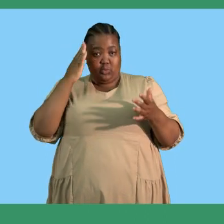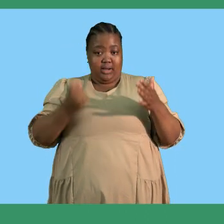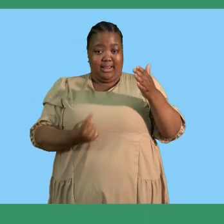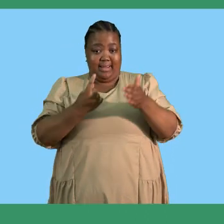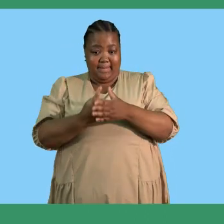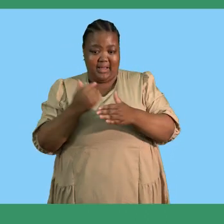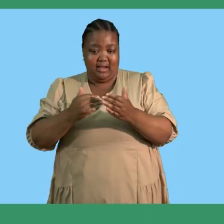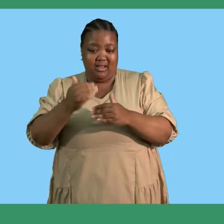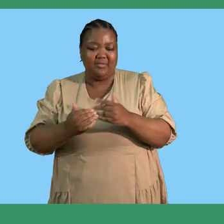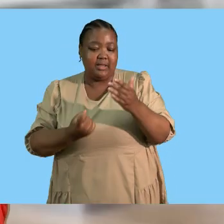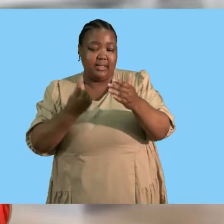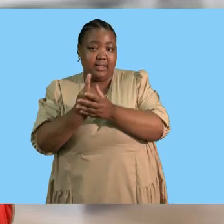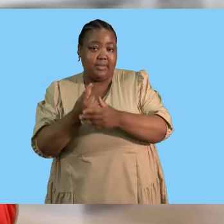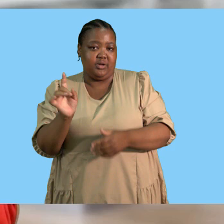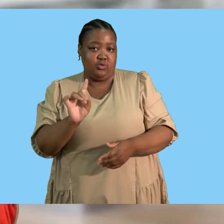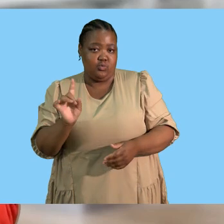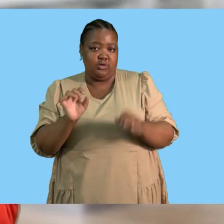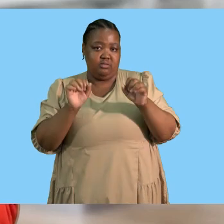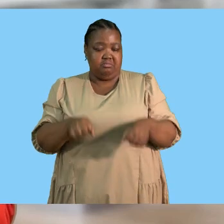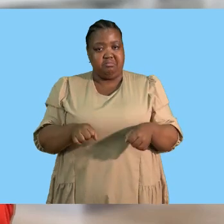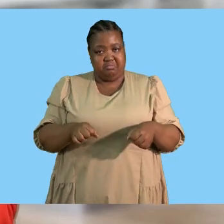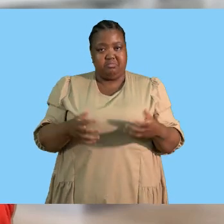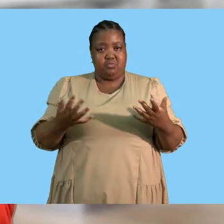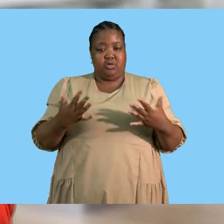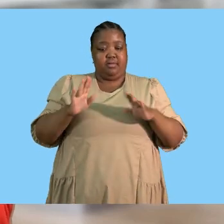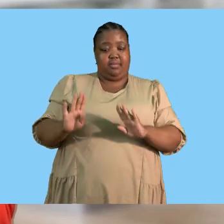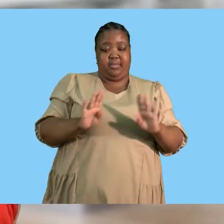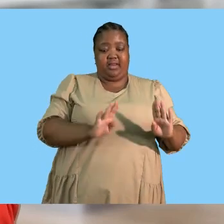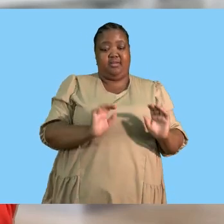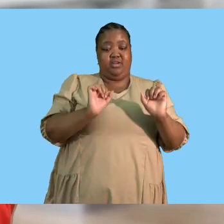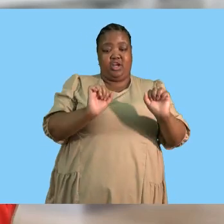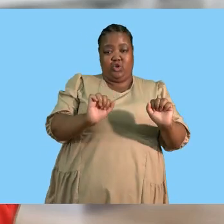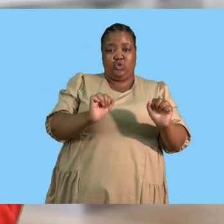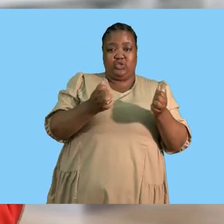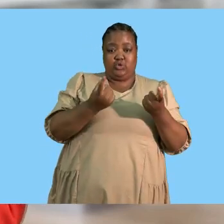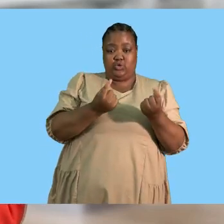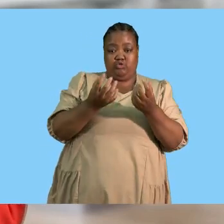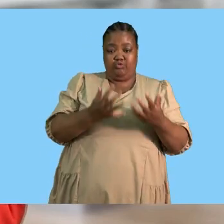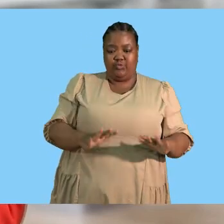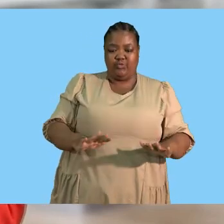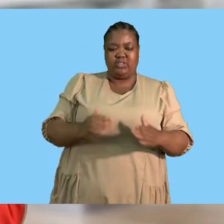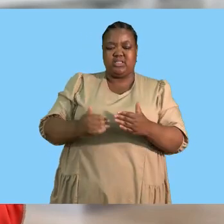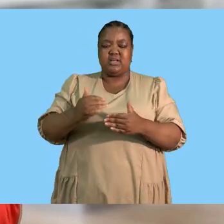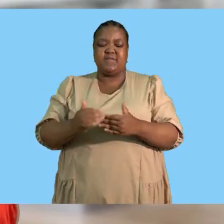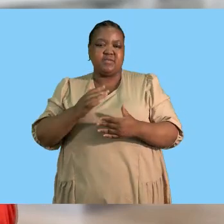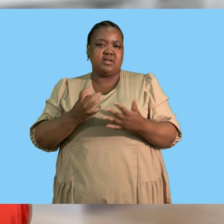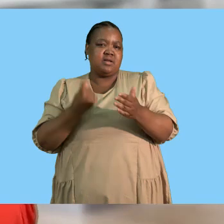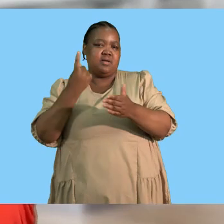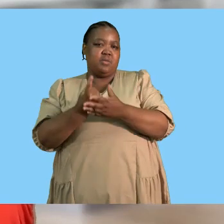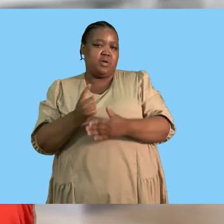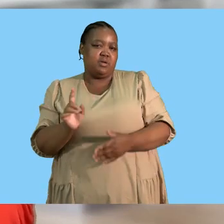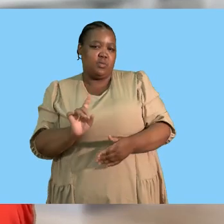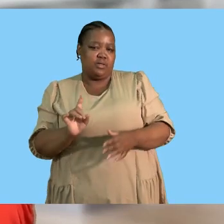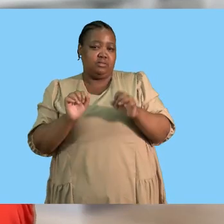a consequence. So now it means a consequence is a result of the behavior that you do. Now this